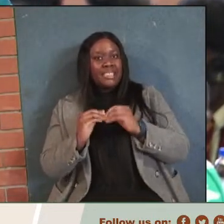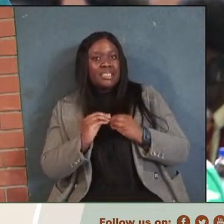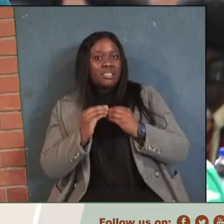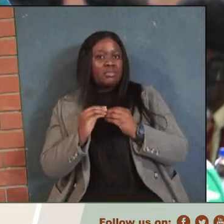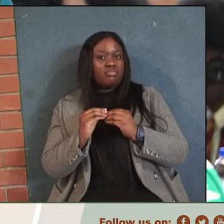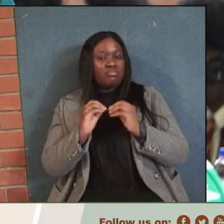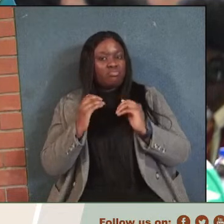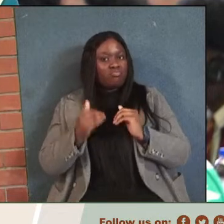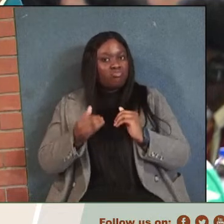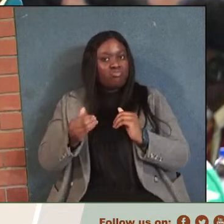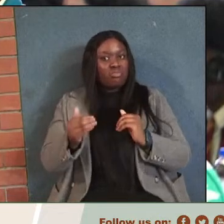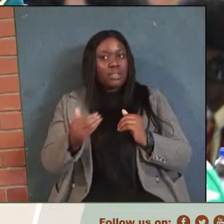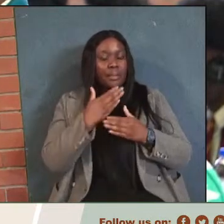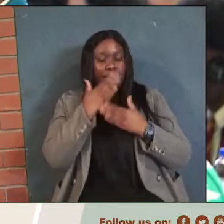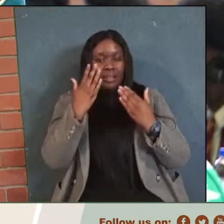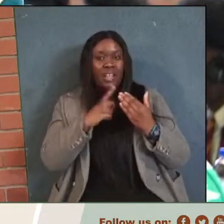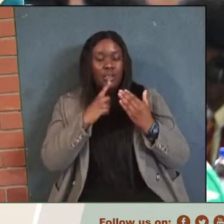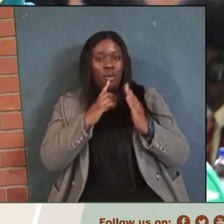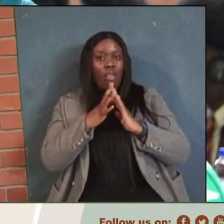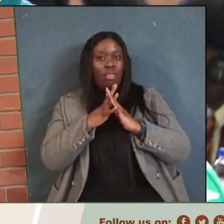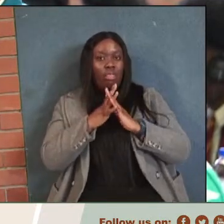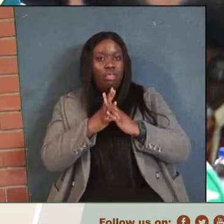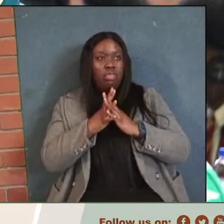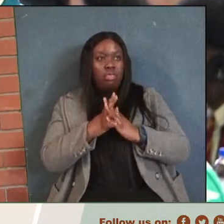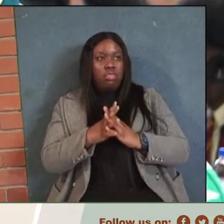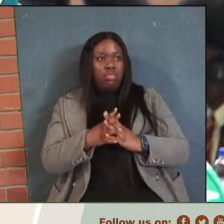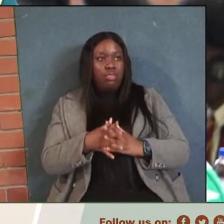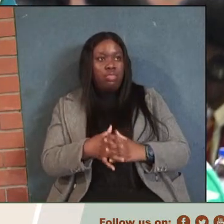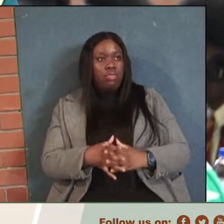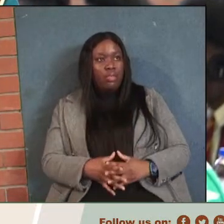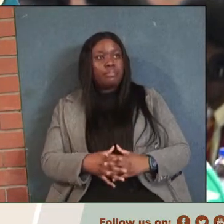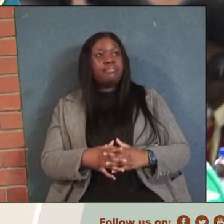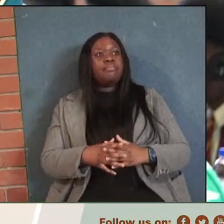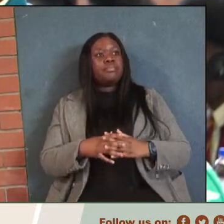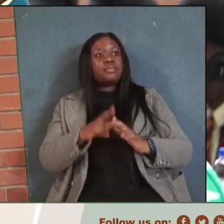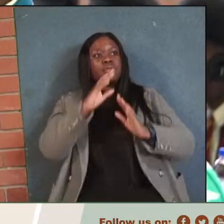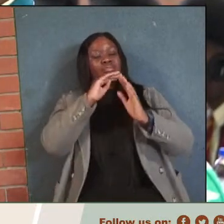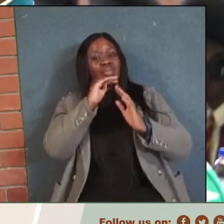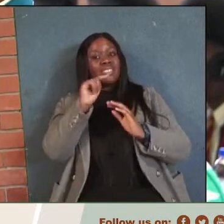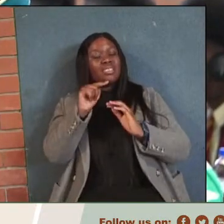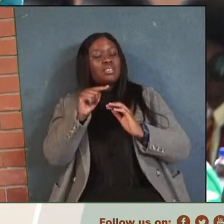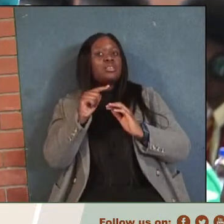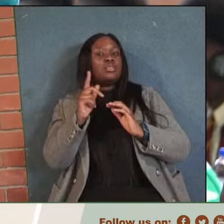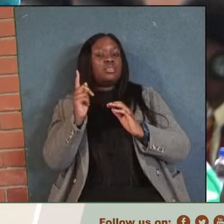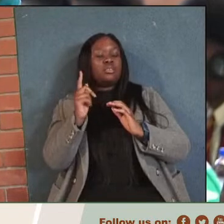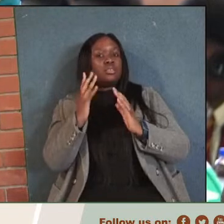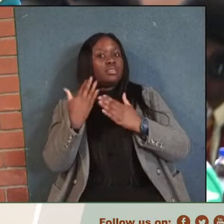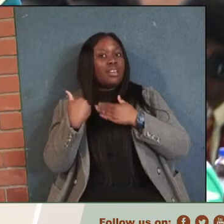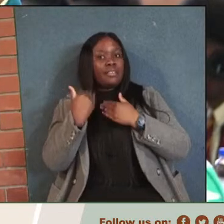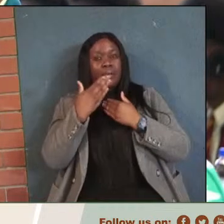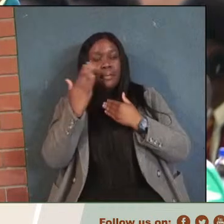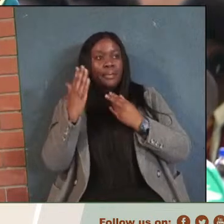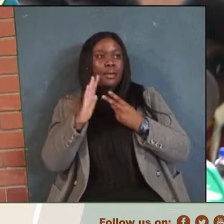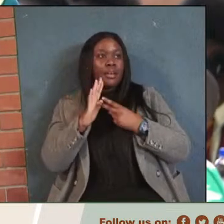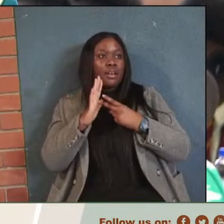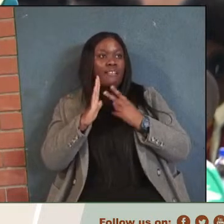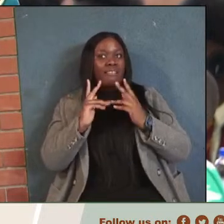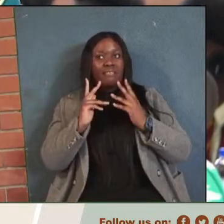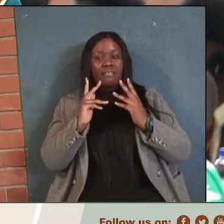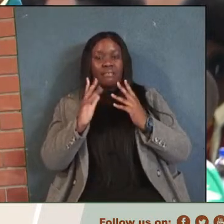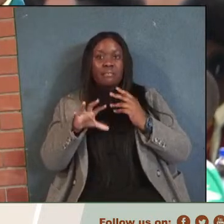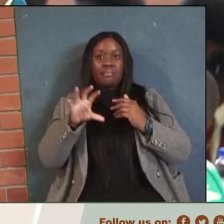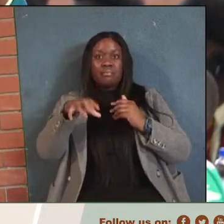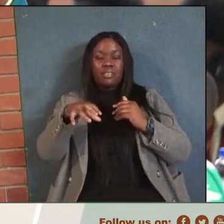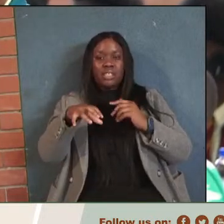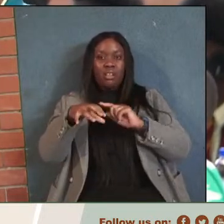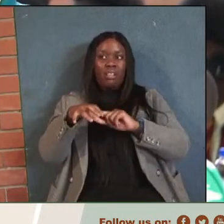can result in deteriorating conditions, affecting the physical appeal, safety, and hygiene of the school.